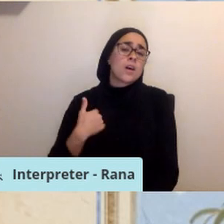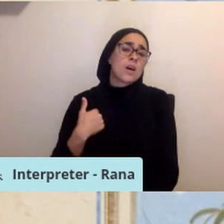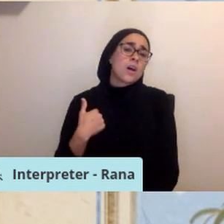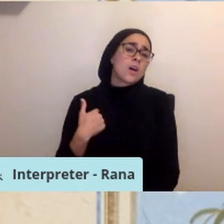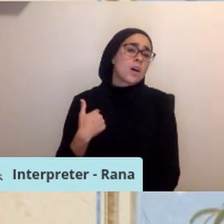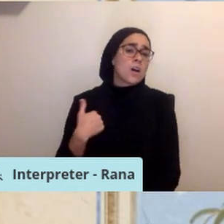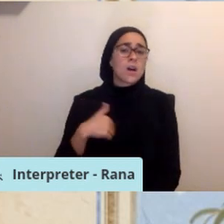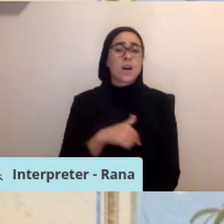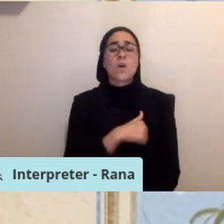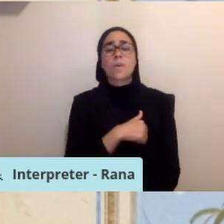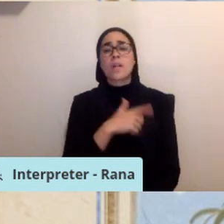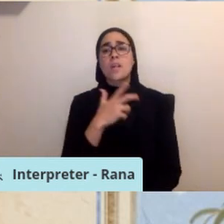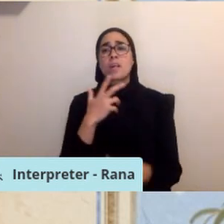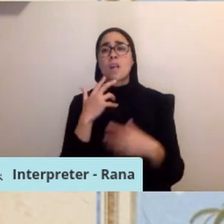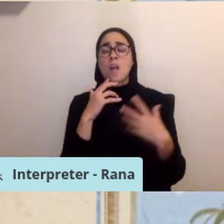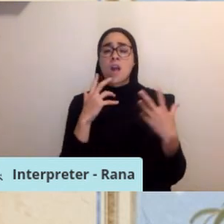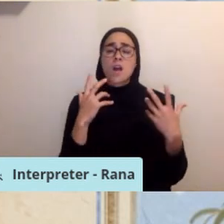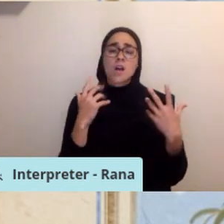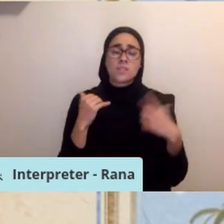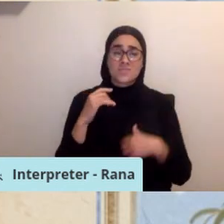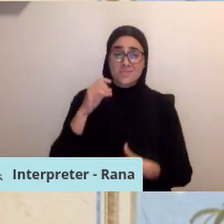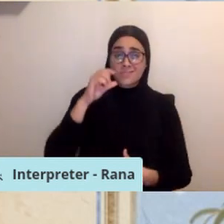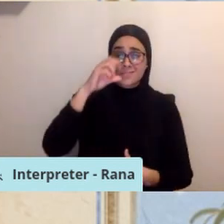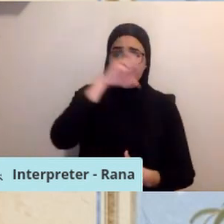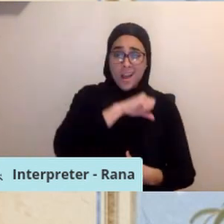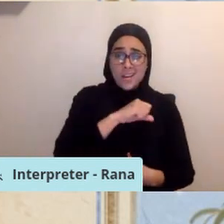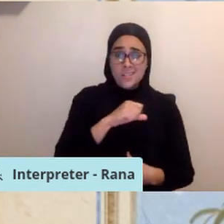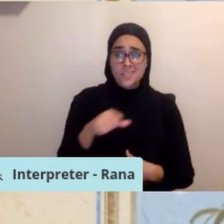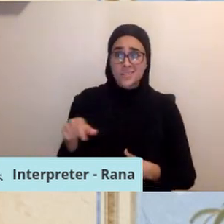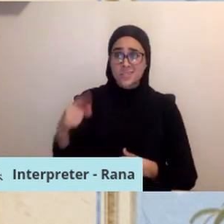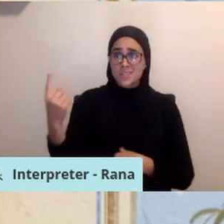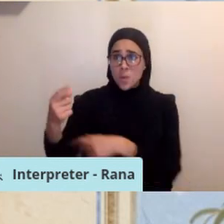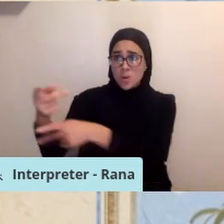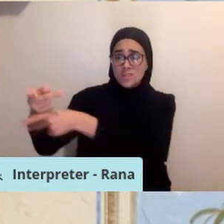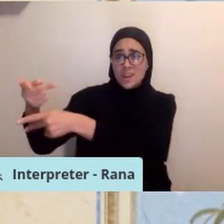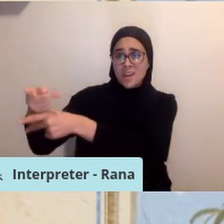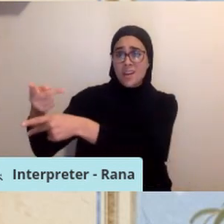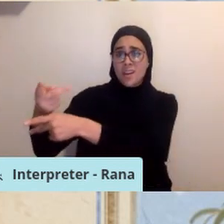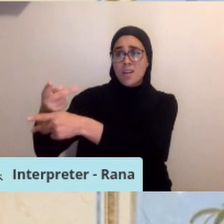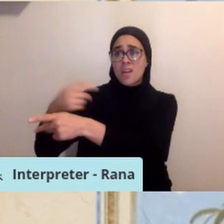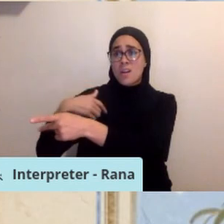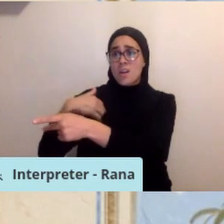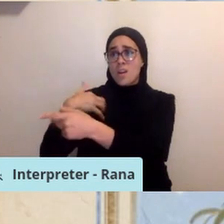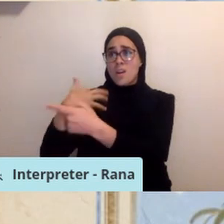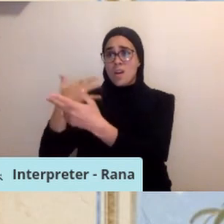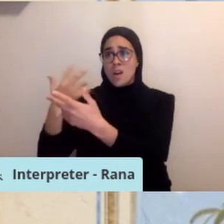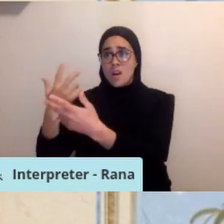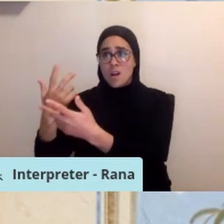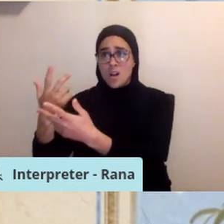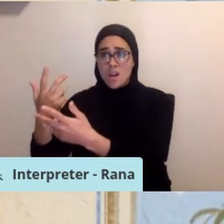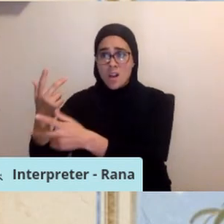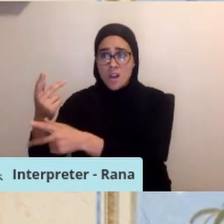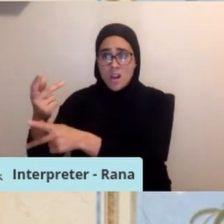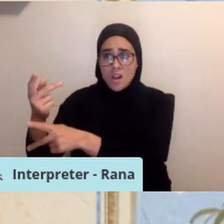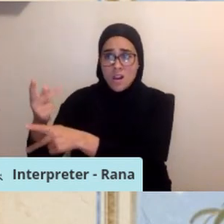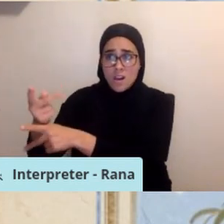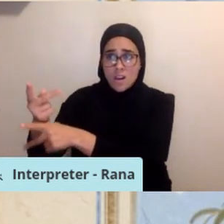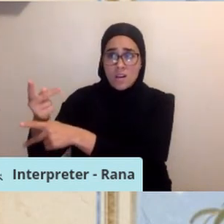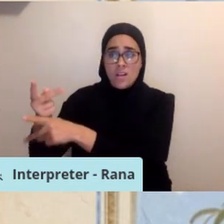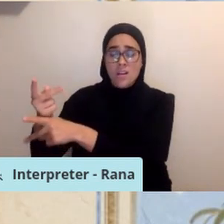we were sort of guessing as to whether or not he was being taken care of in the way, in the manner in which we would have wanted